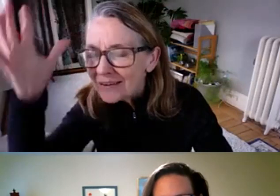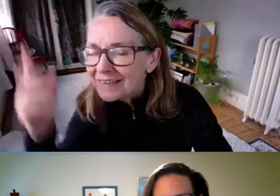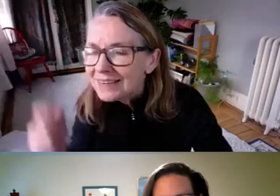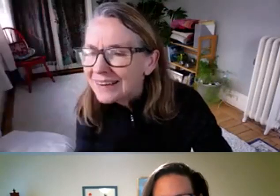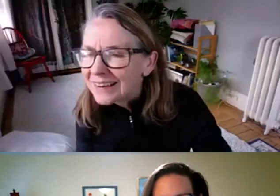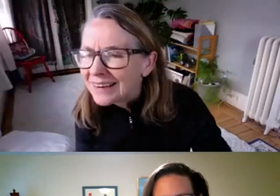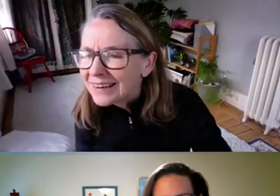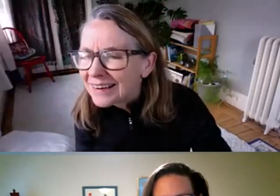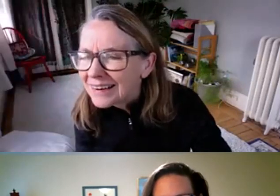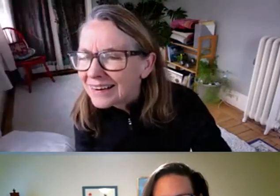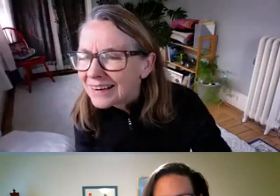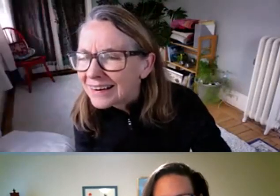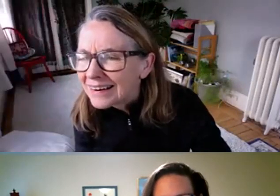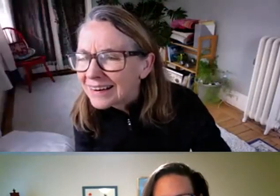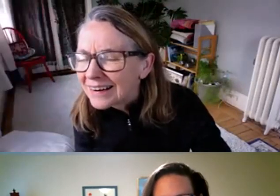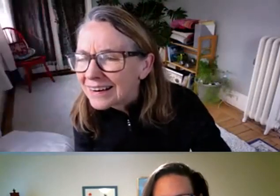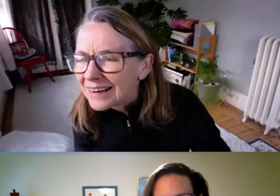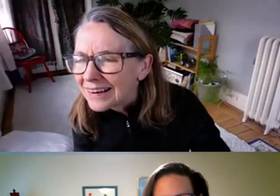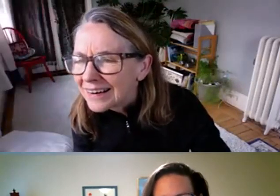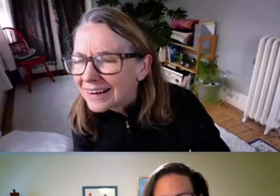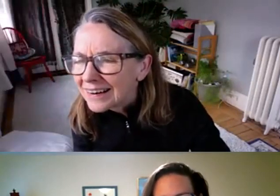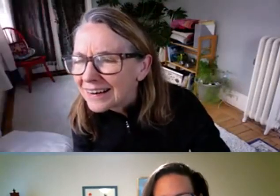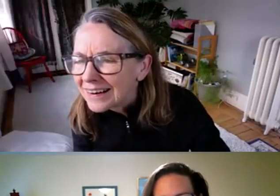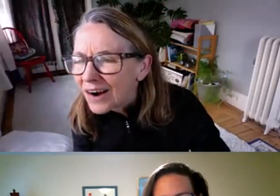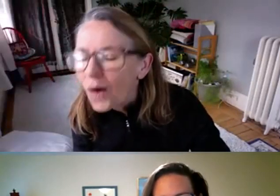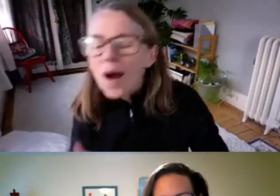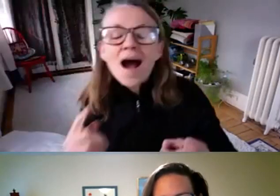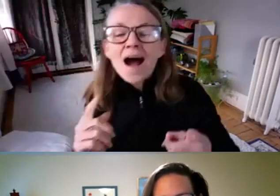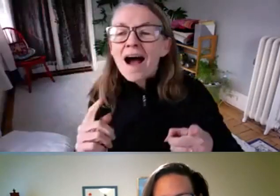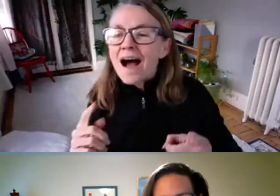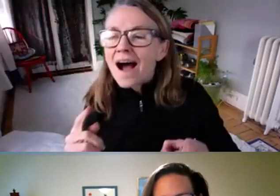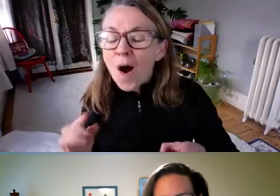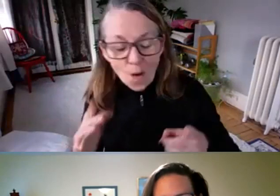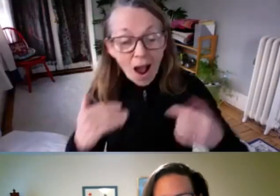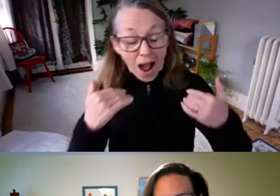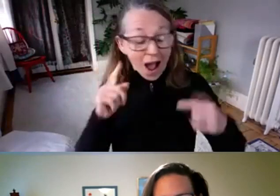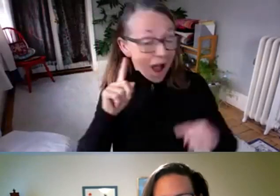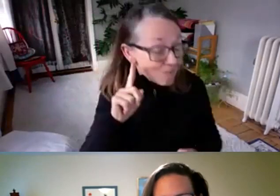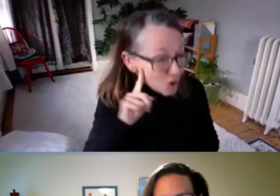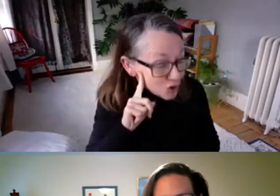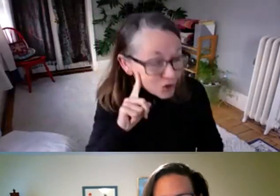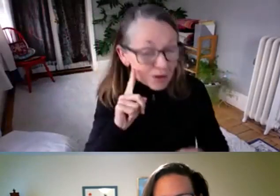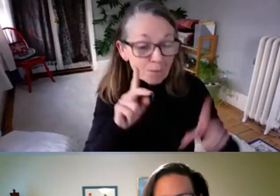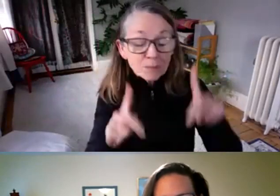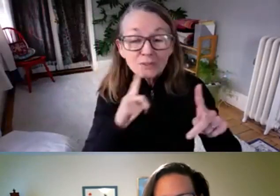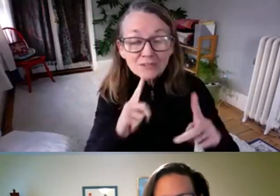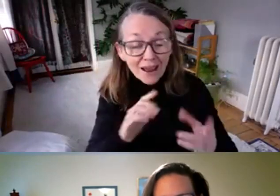grandpa? No, I've heard a lot of congratulations, Mr. and Mrs. Hayes, and it just reminds me of my